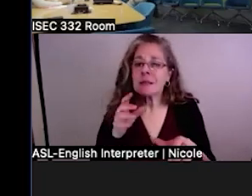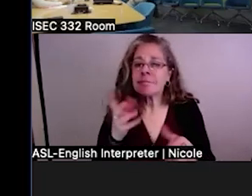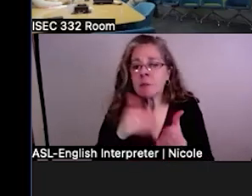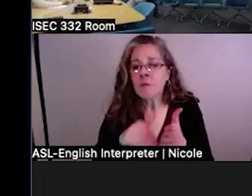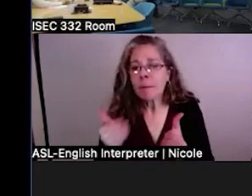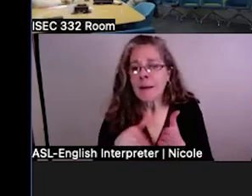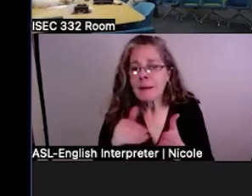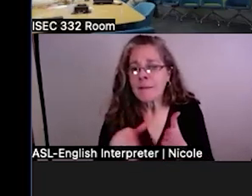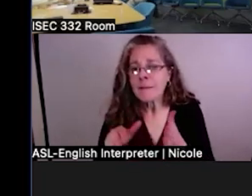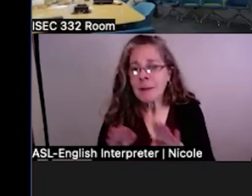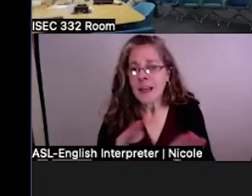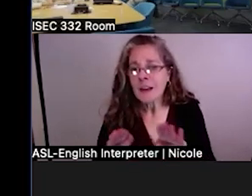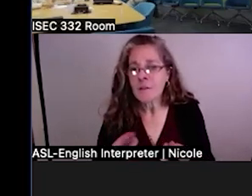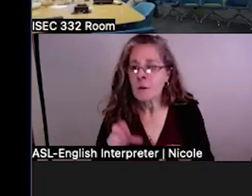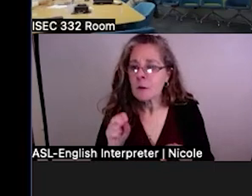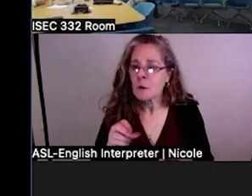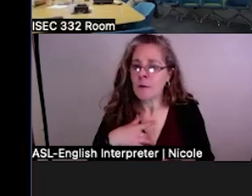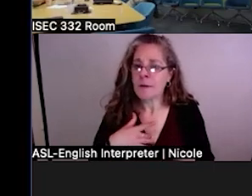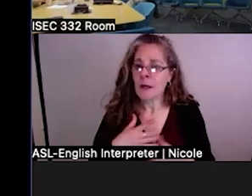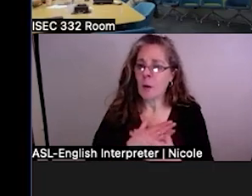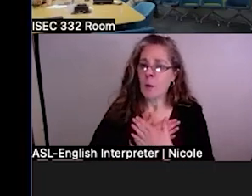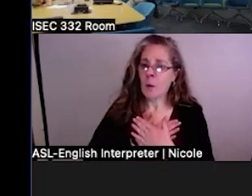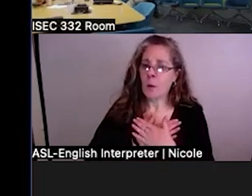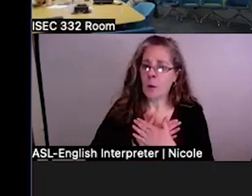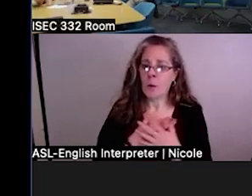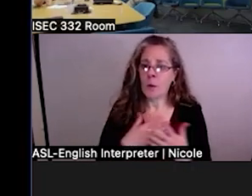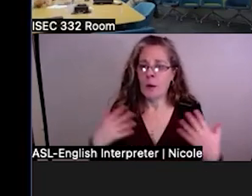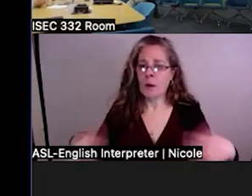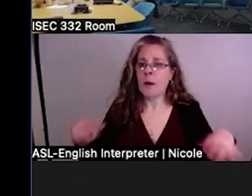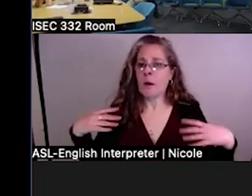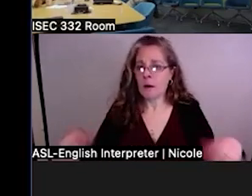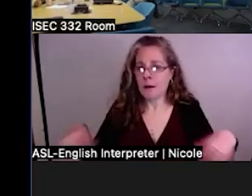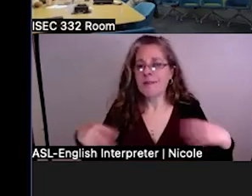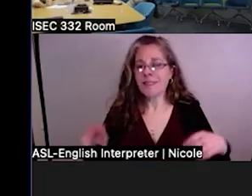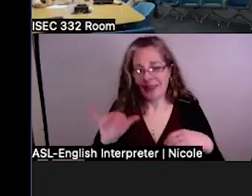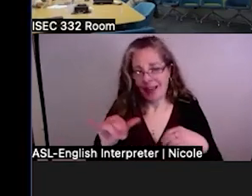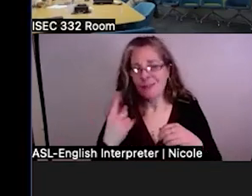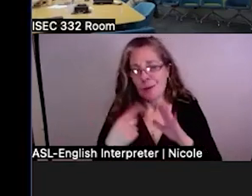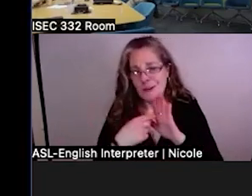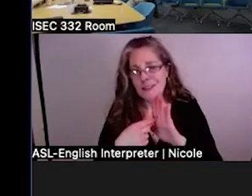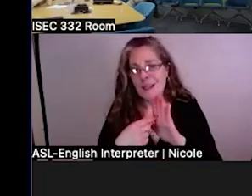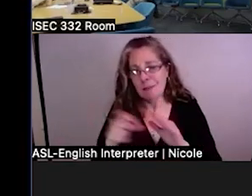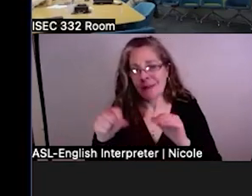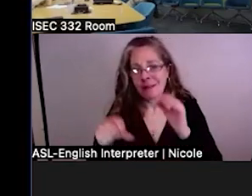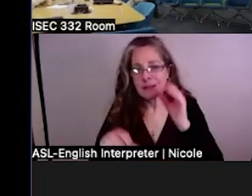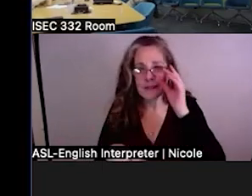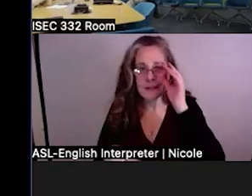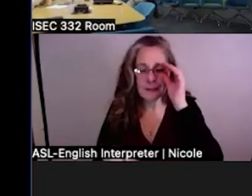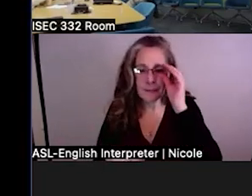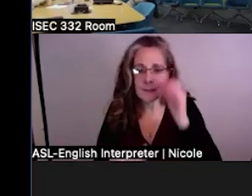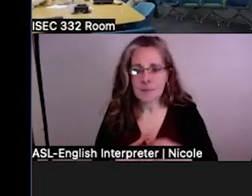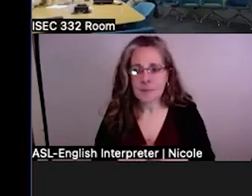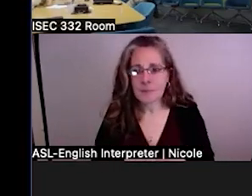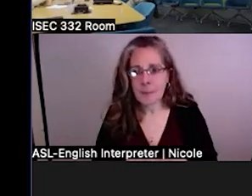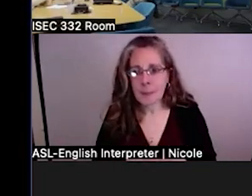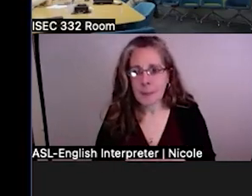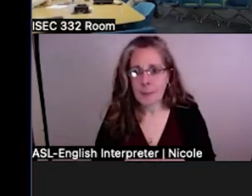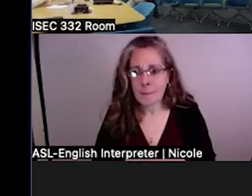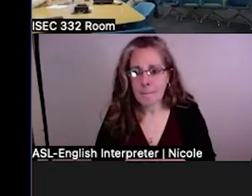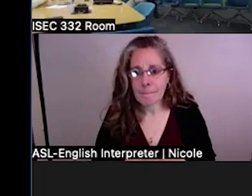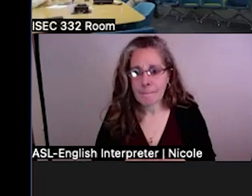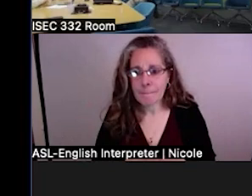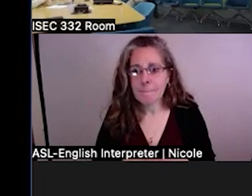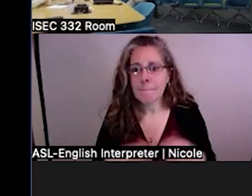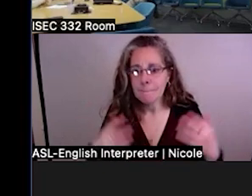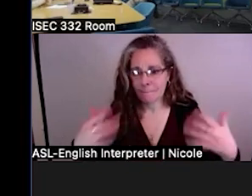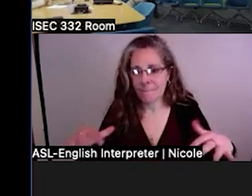calm themselves. Yeah, hand flapping is the most common example for autistic Like people. hand flapping. Yeah. Shaking the